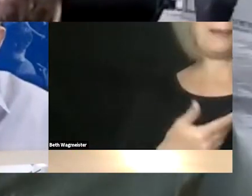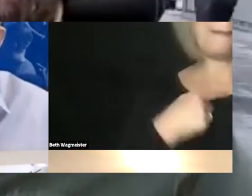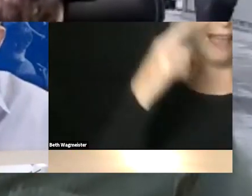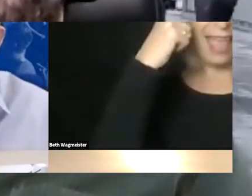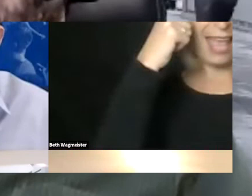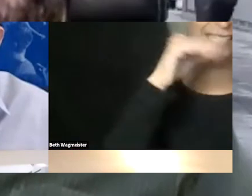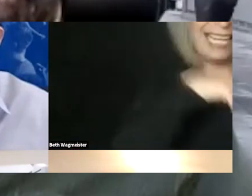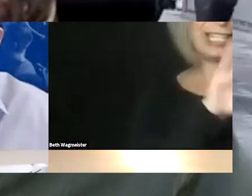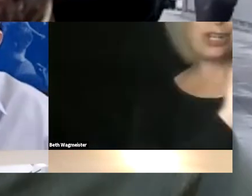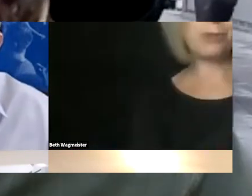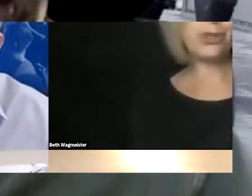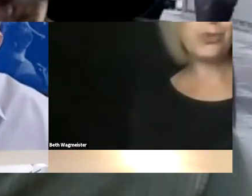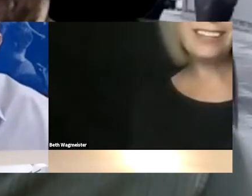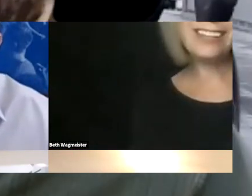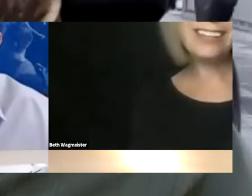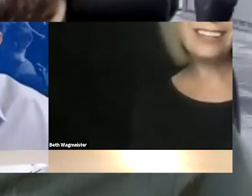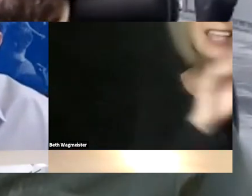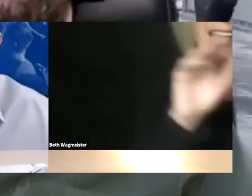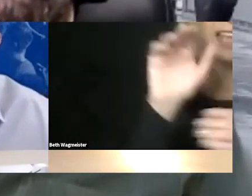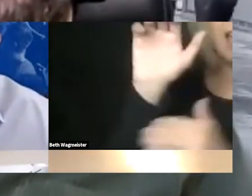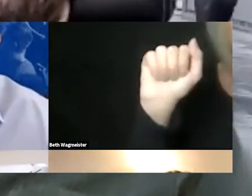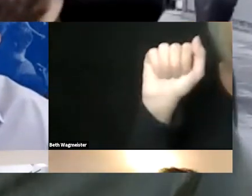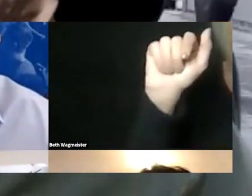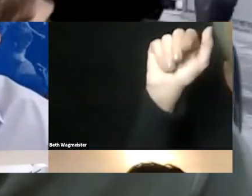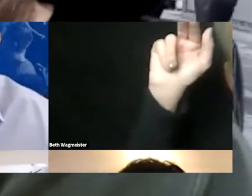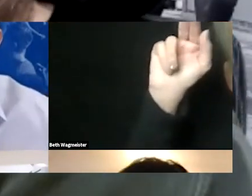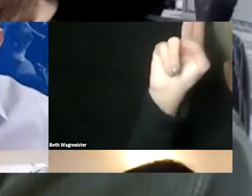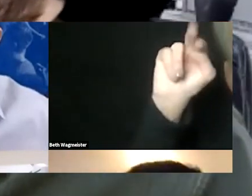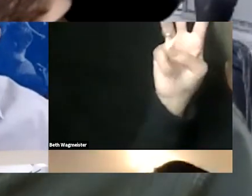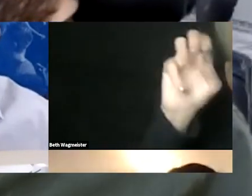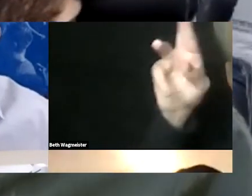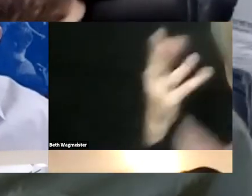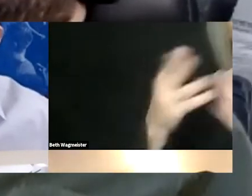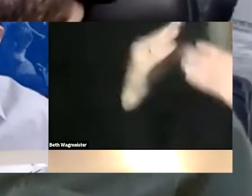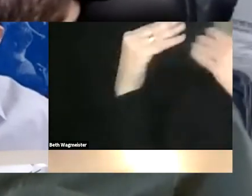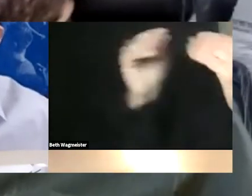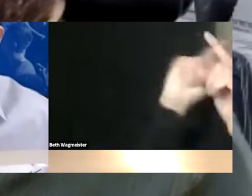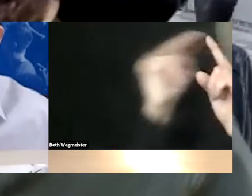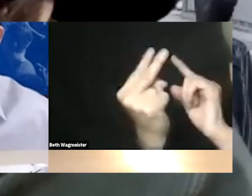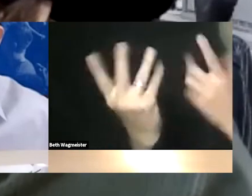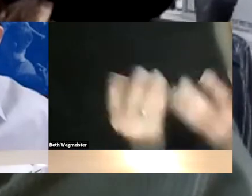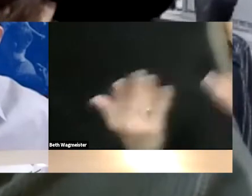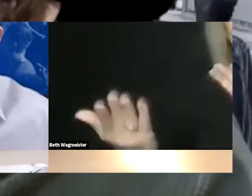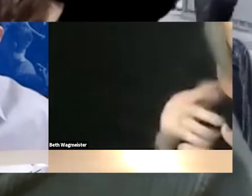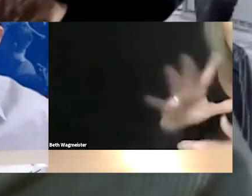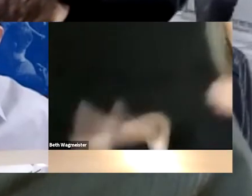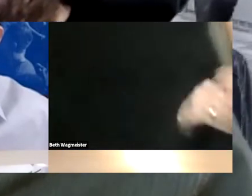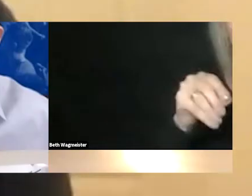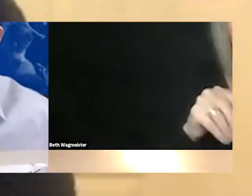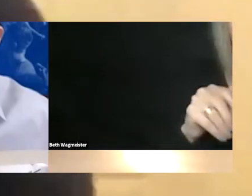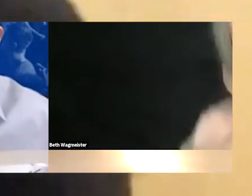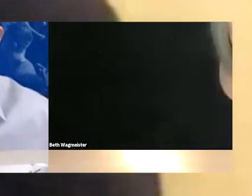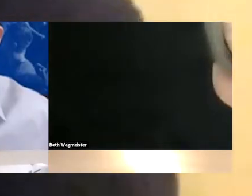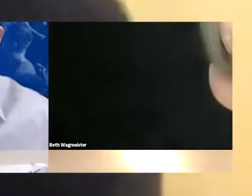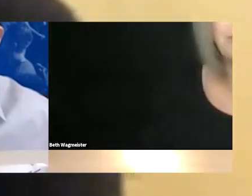at. Perhaps Alvar wants to jump in a little bit more on the on the marketing side. I don't know if I answered that part of the question at all.